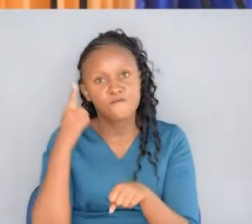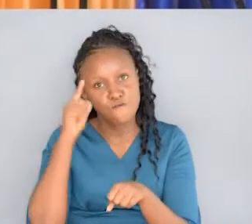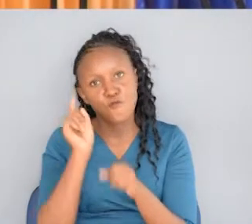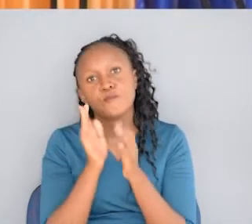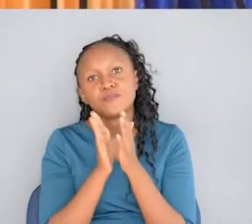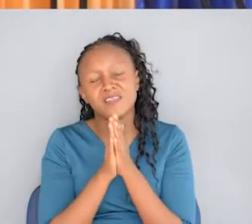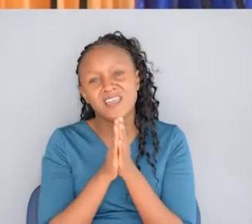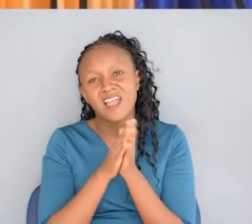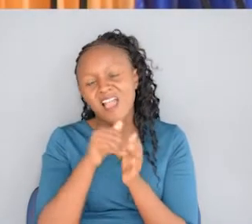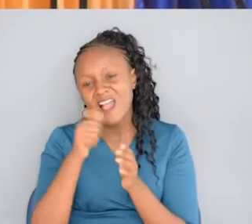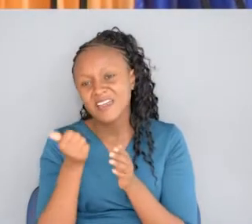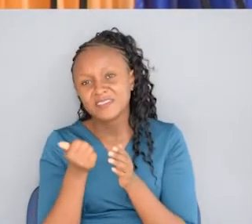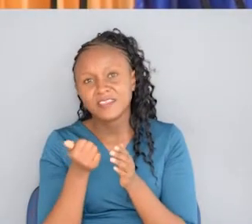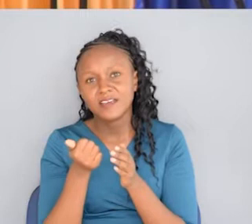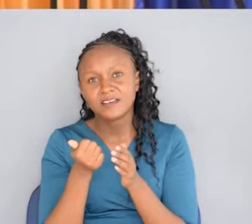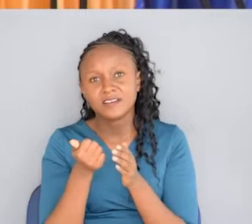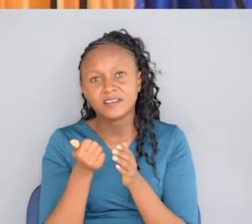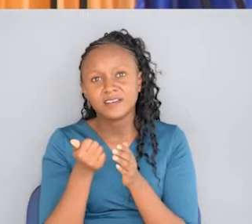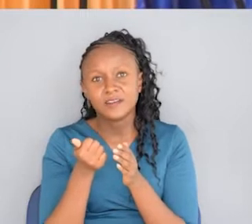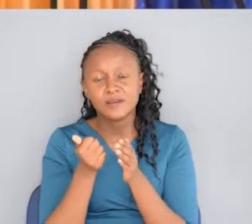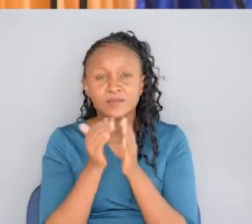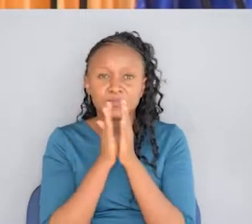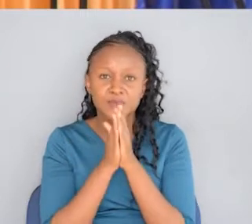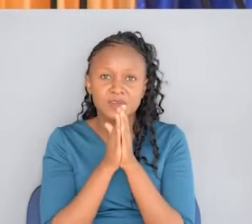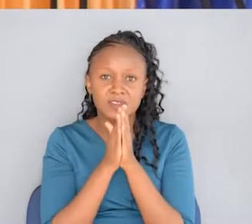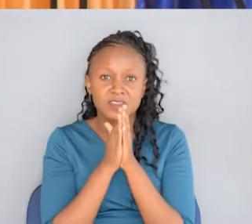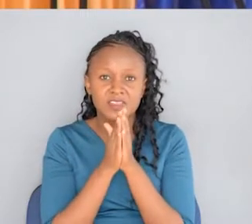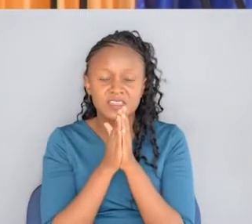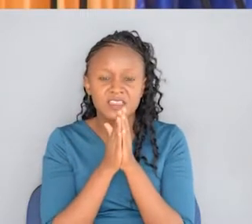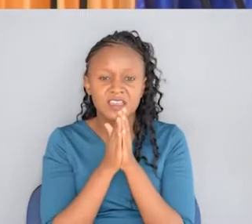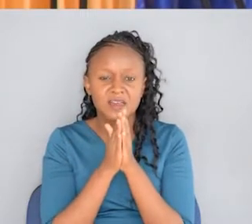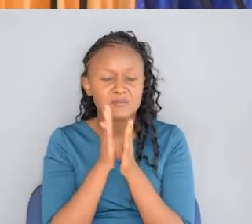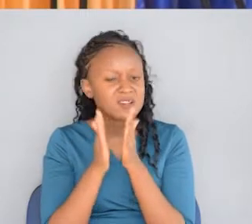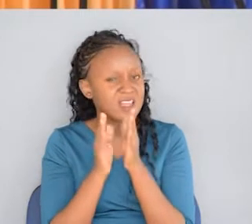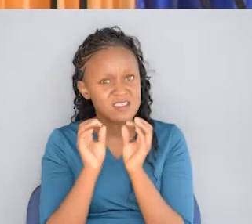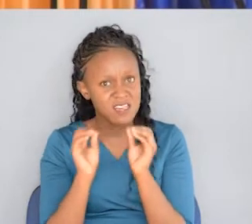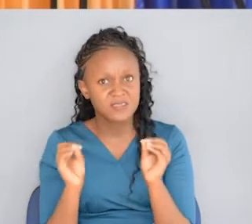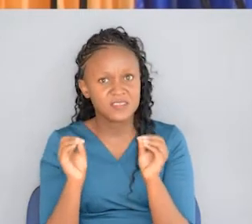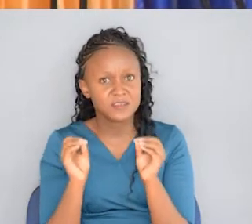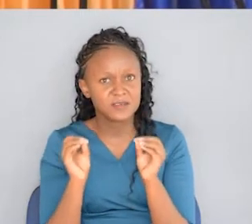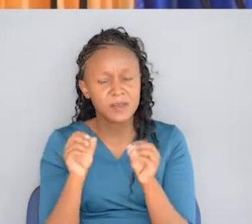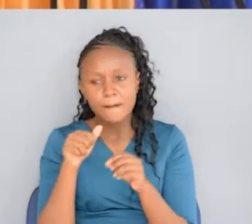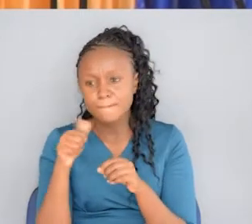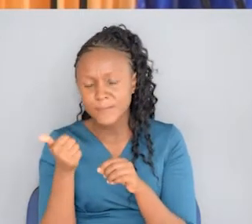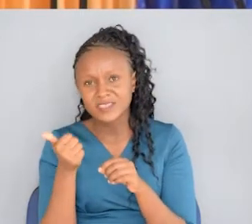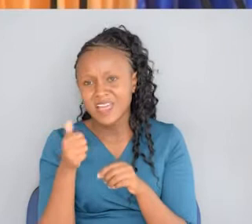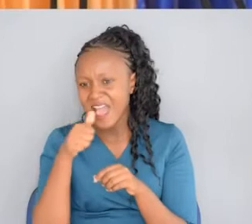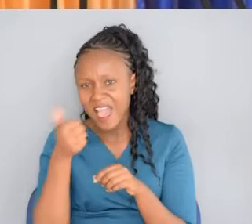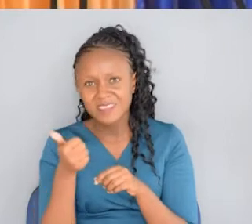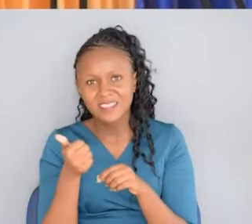know, some prayers are spontaneous, not necessarily that you scheduled. But others, we have to schedule time. We can't